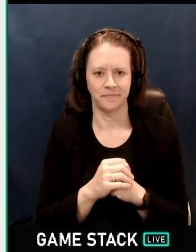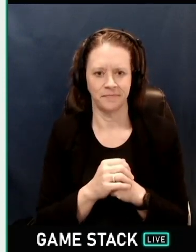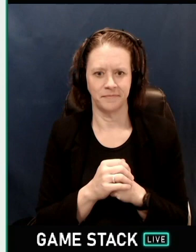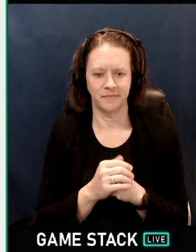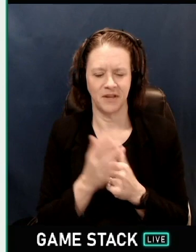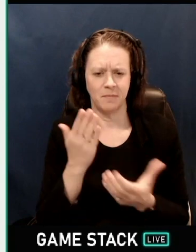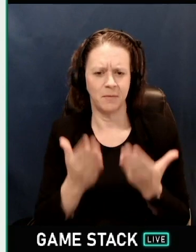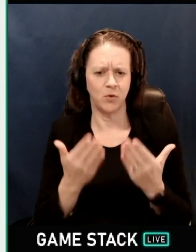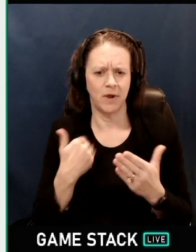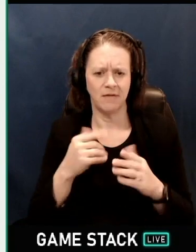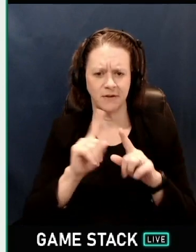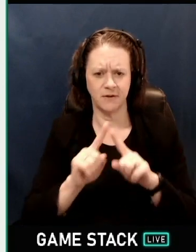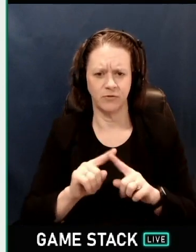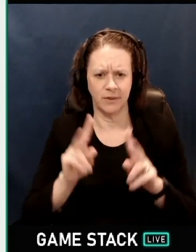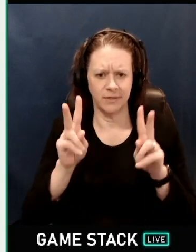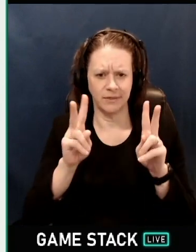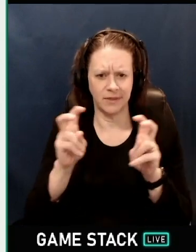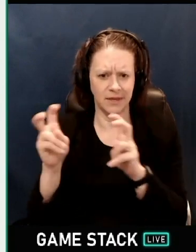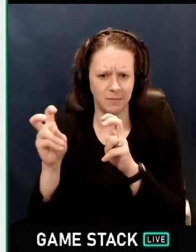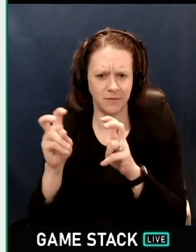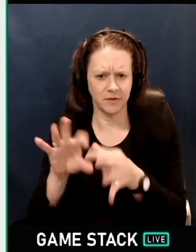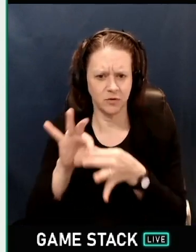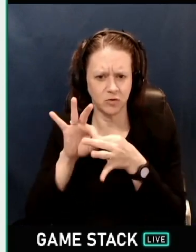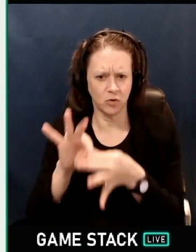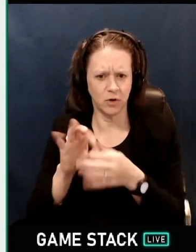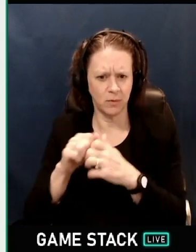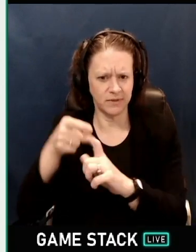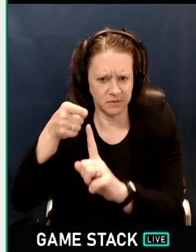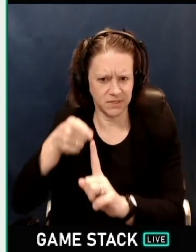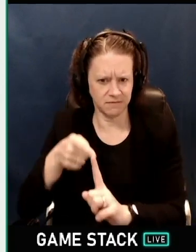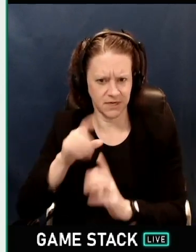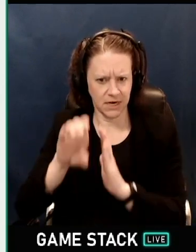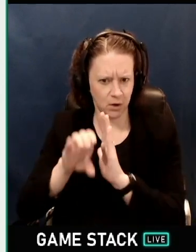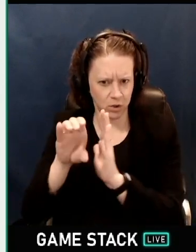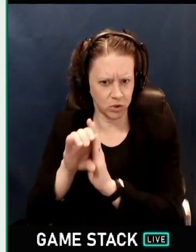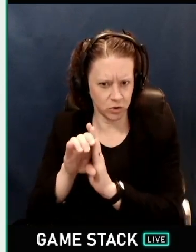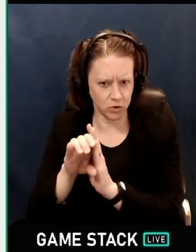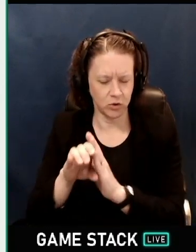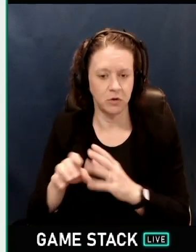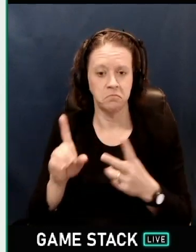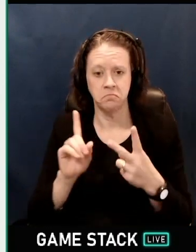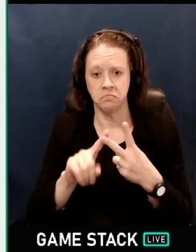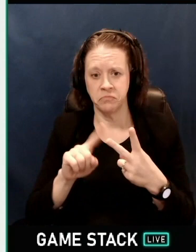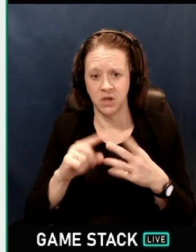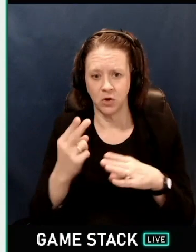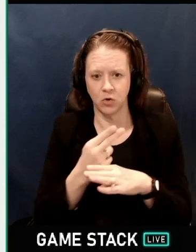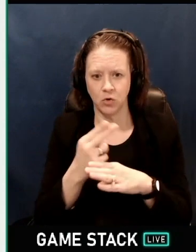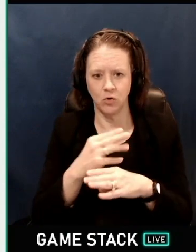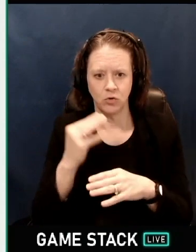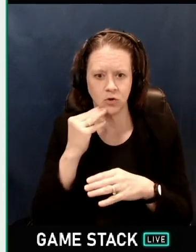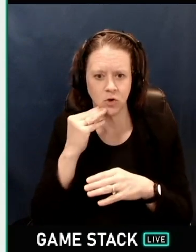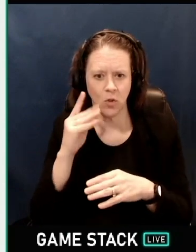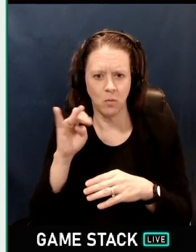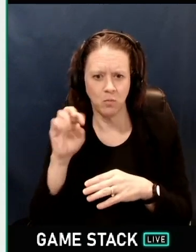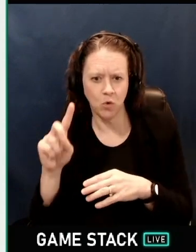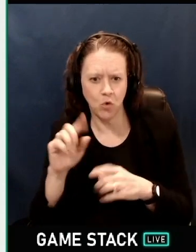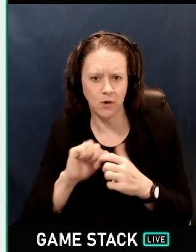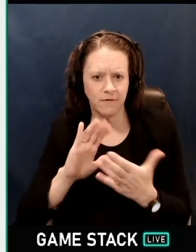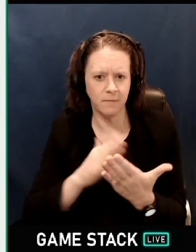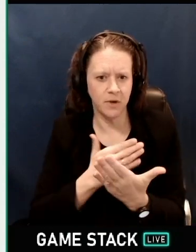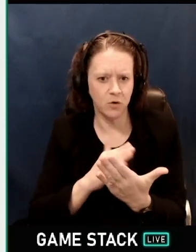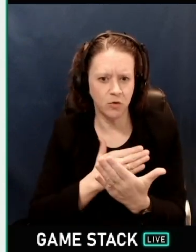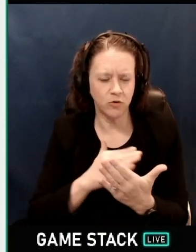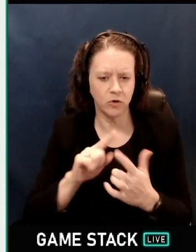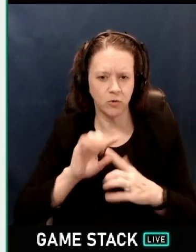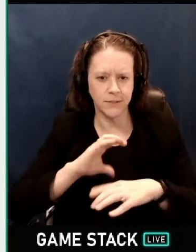that are associated with characters, or you use the mood of the music to set the feel for